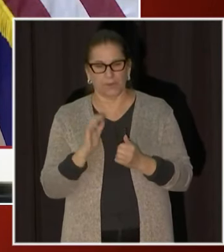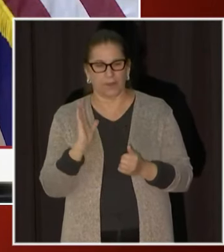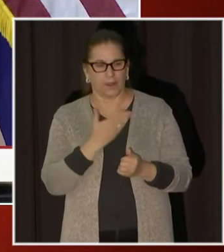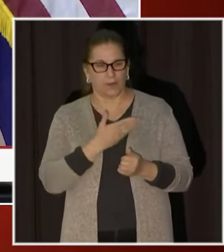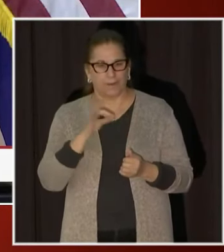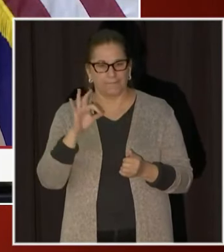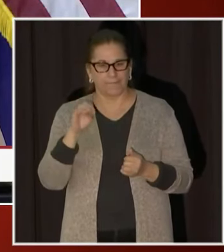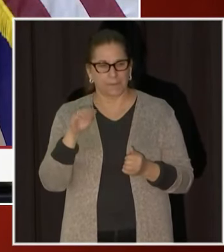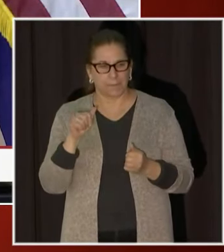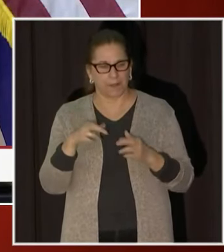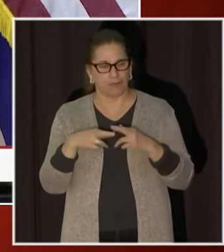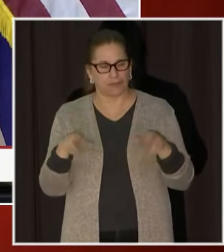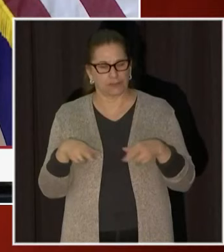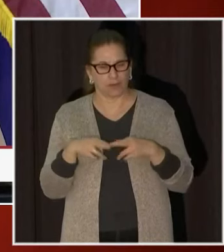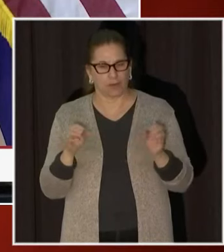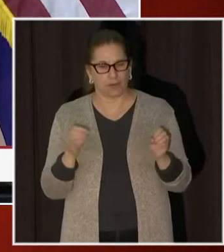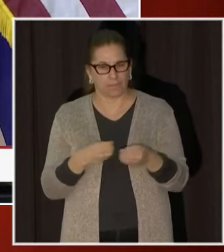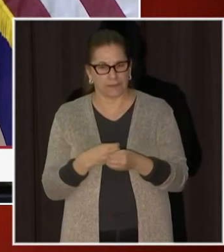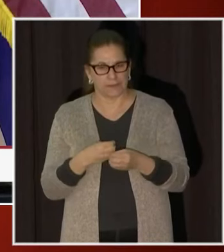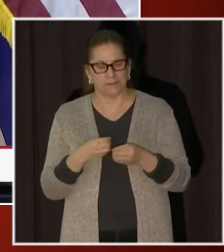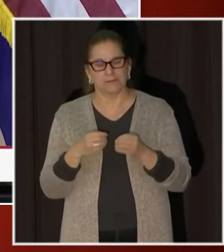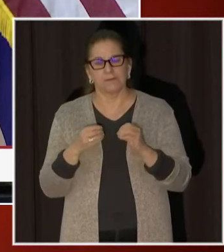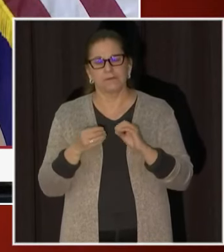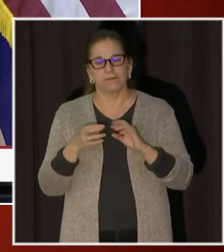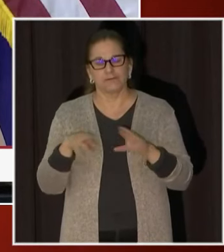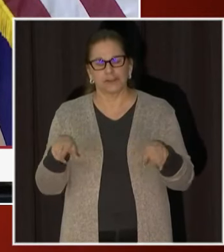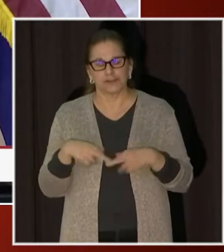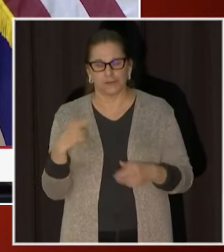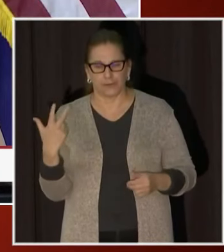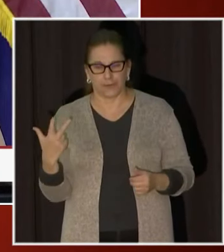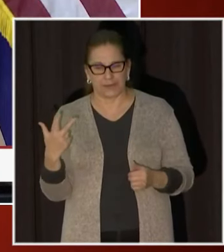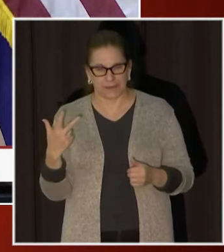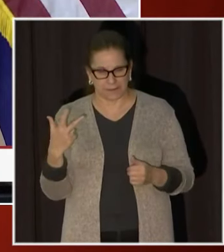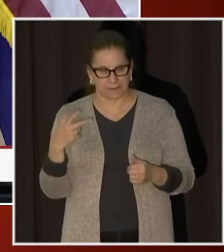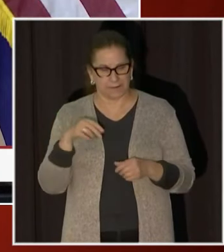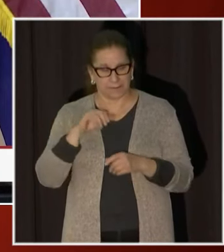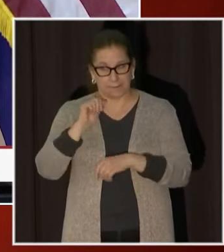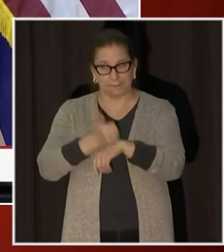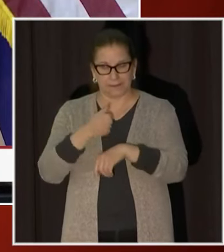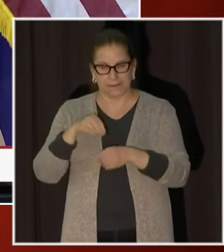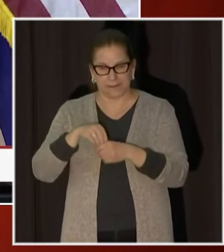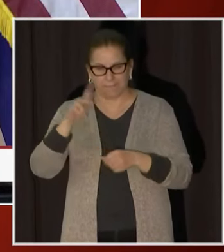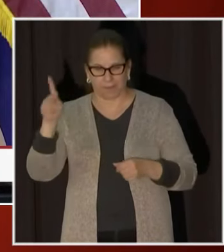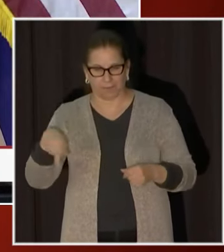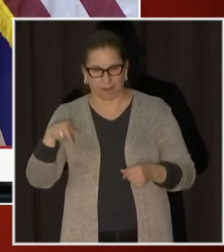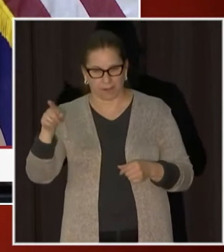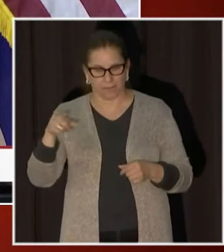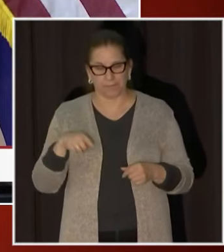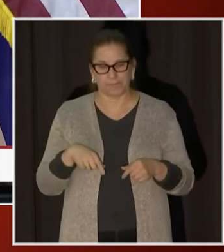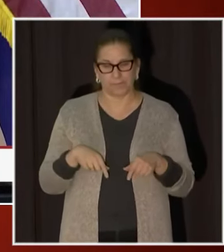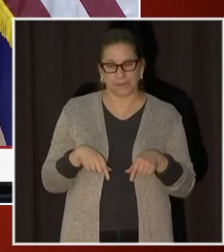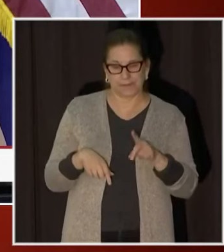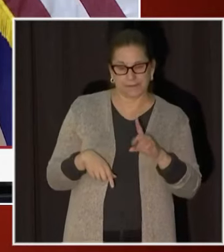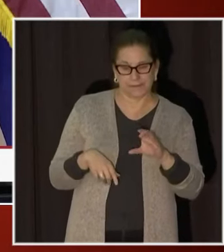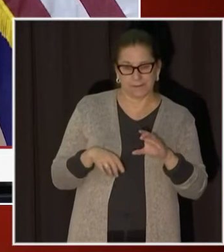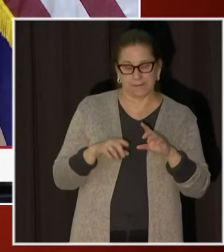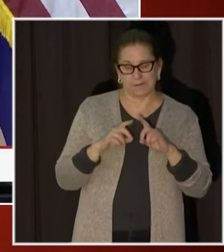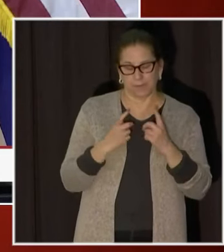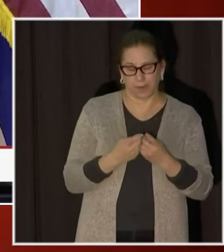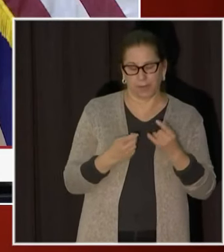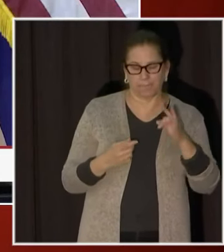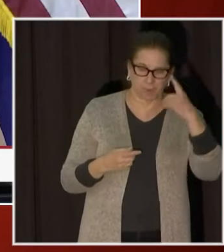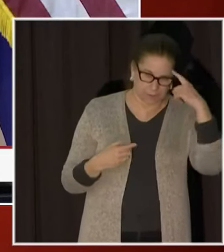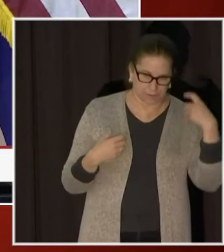office, Region 3, which is based out of Philadelphia, along with the DC Department of Health. And